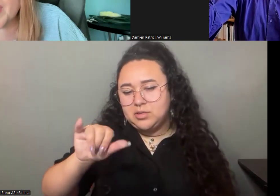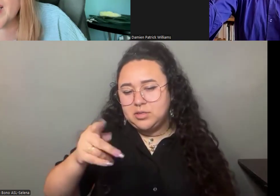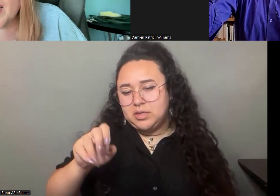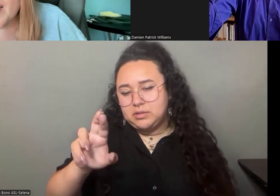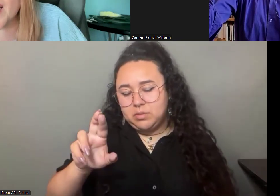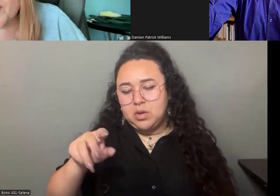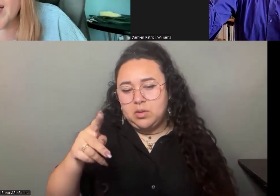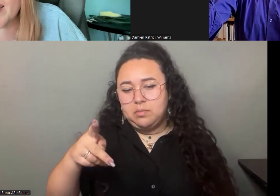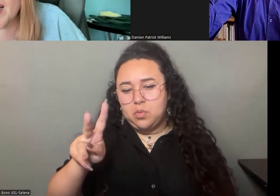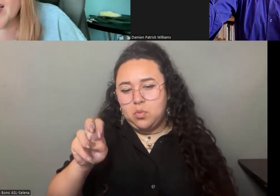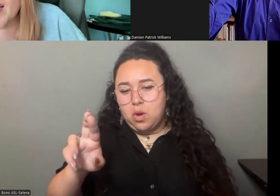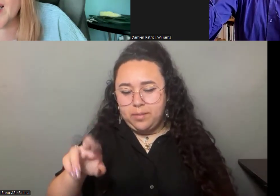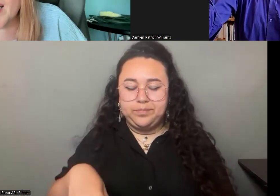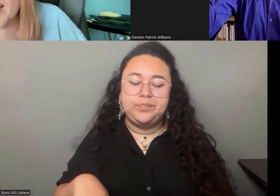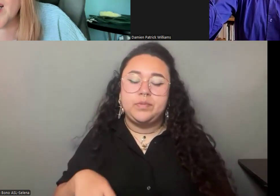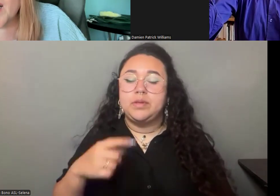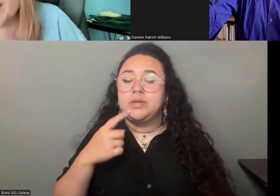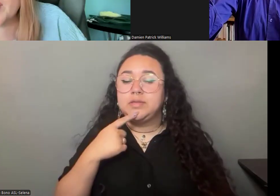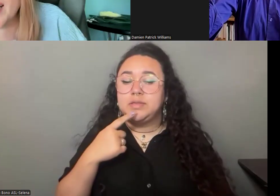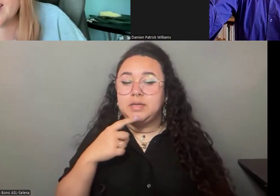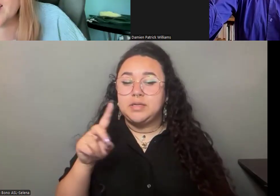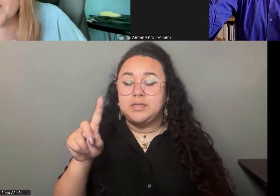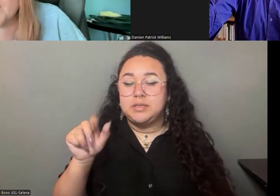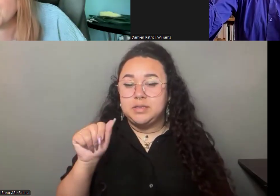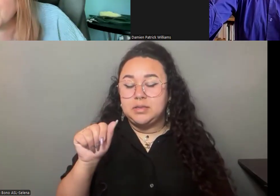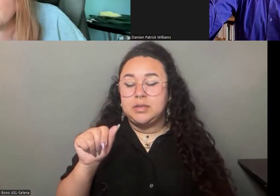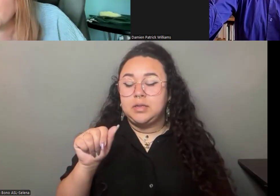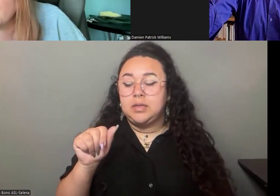disability being a